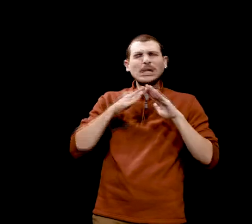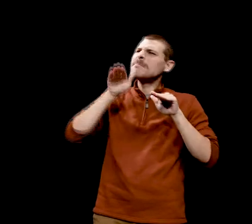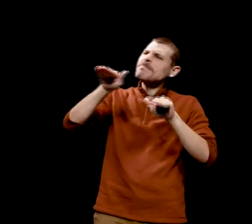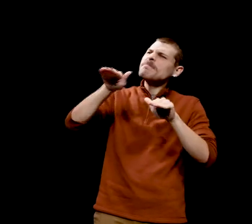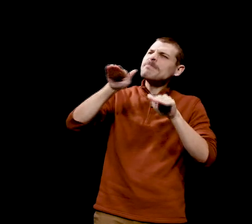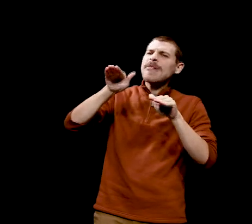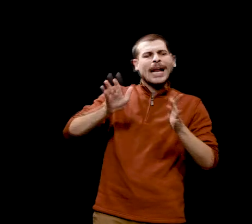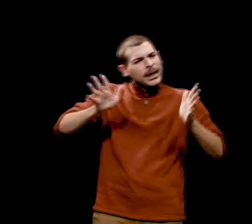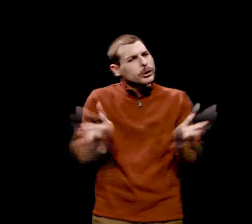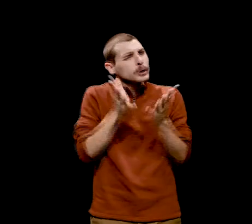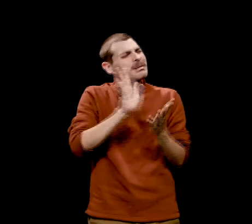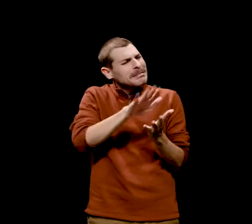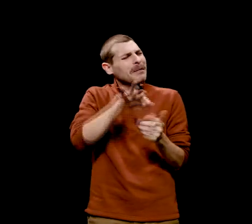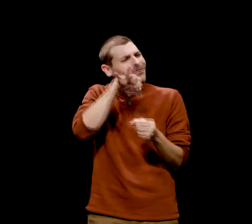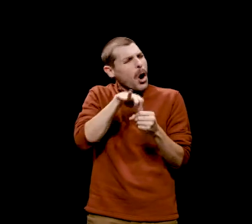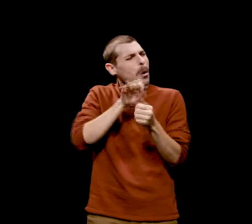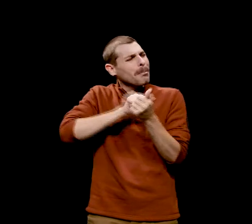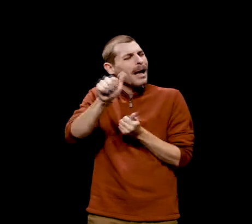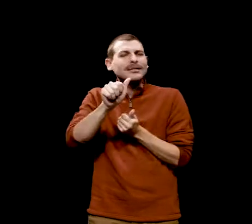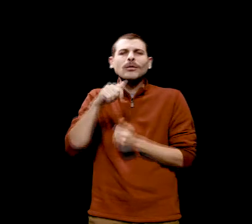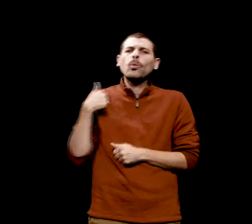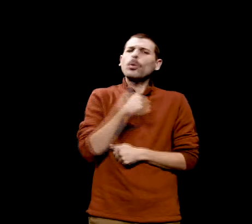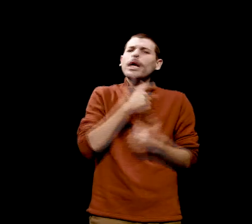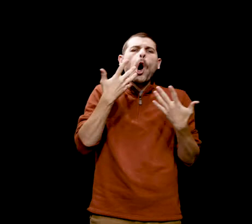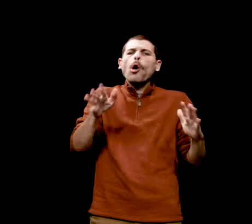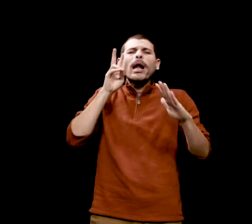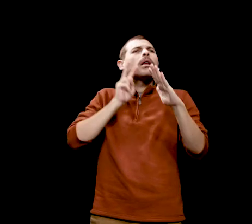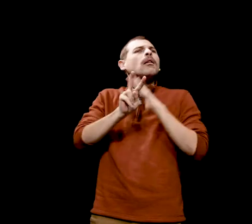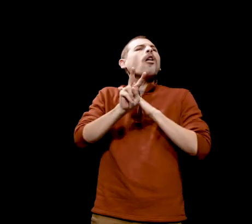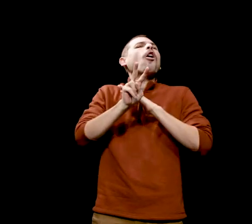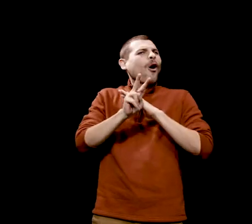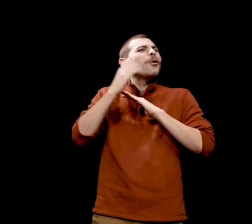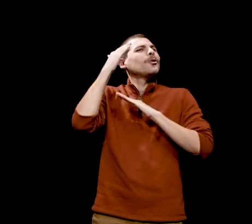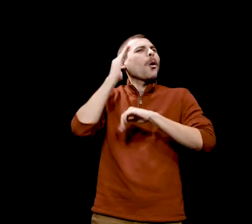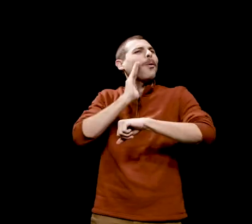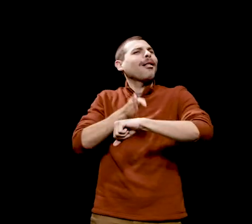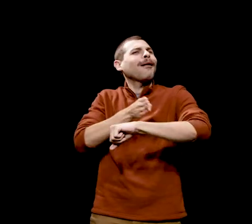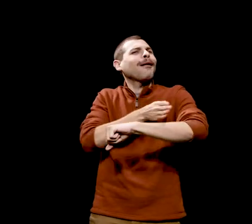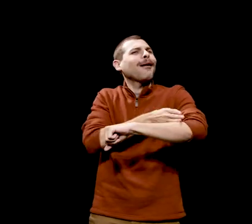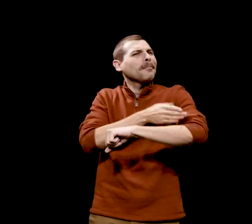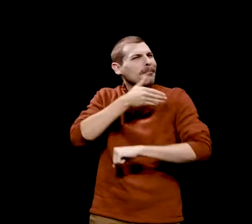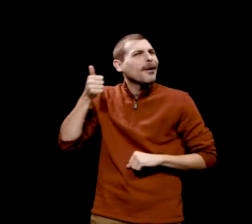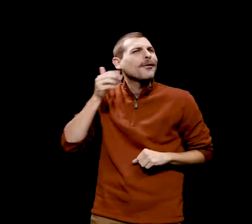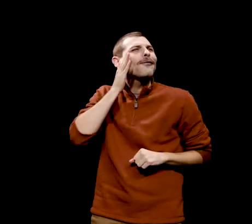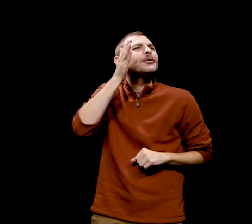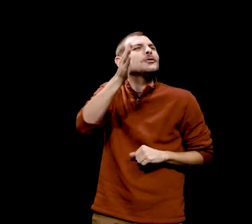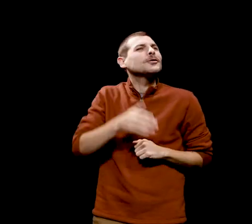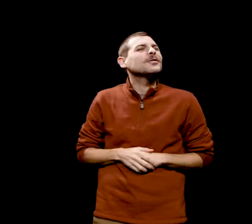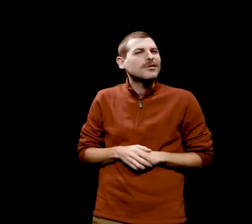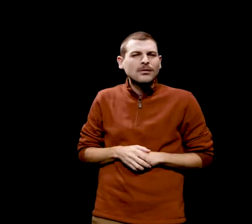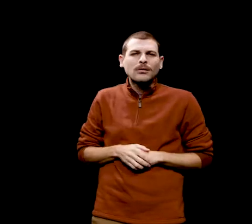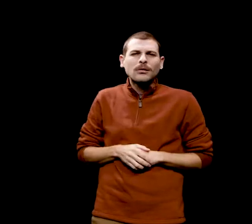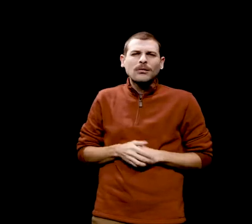we understood that this was going to be an important start to a better future. And it's that willingness to work with community and